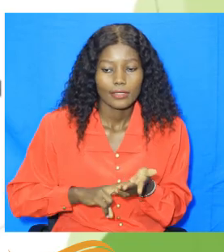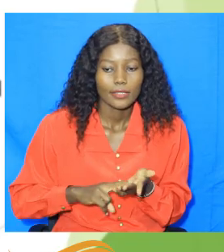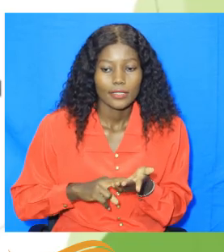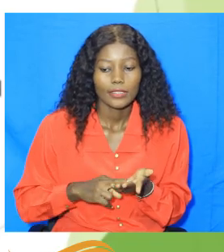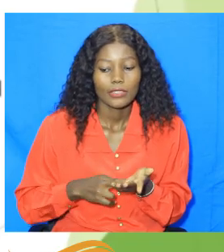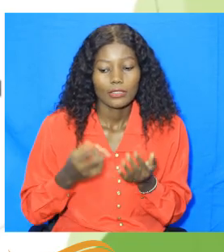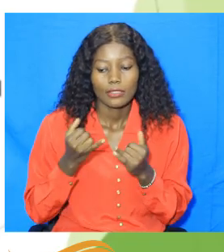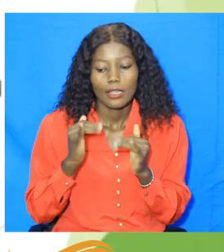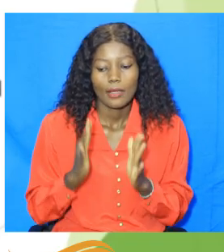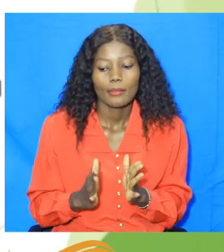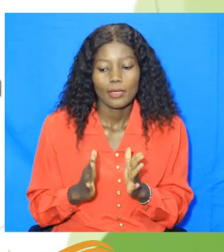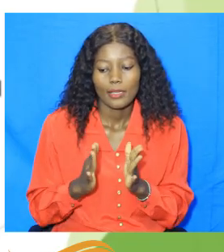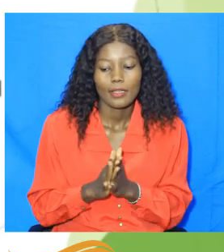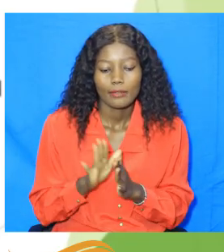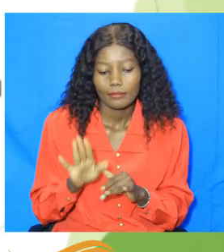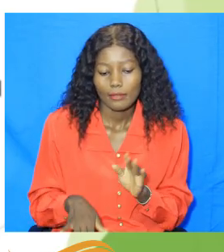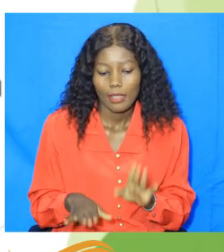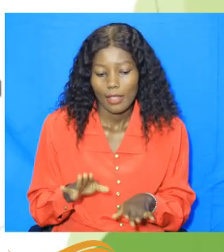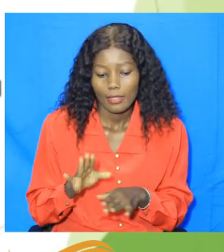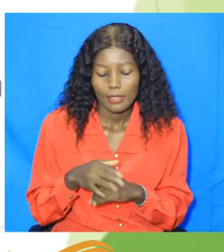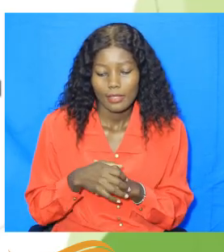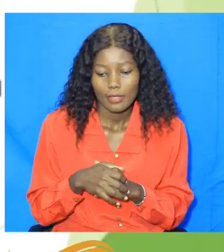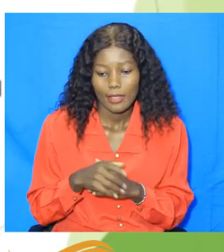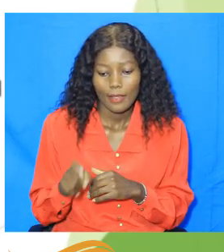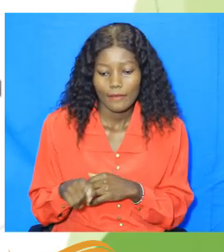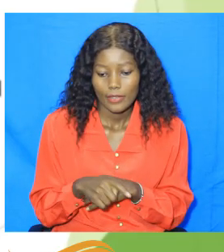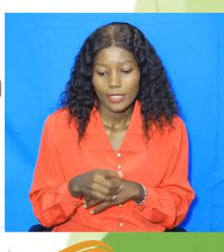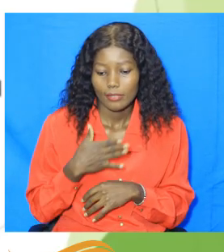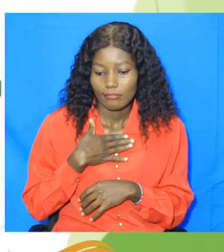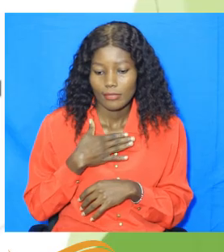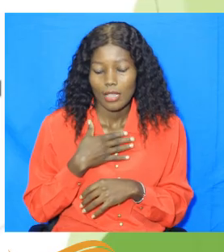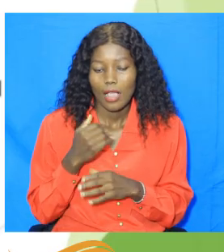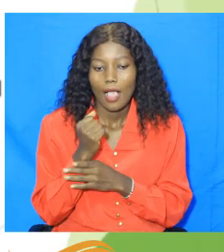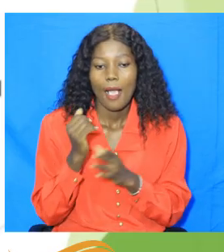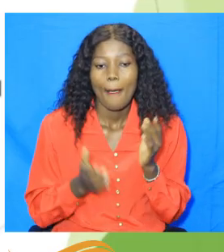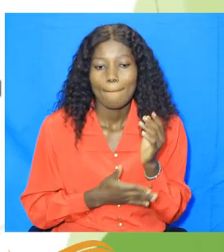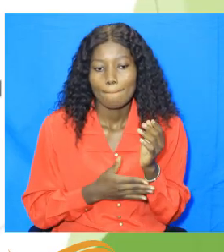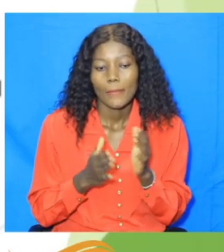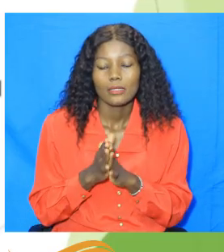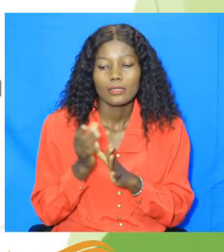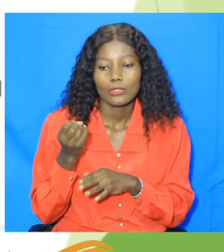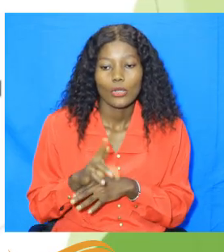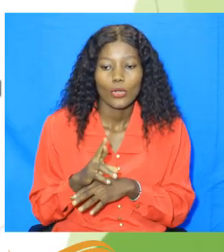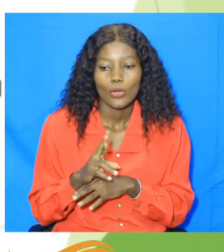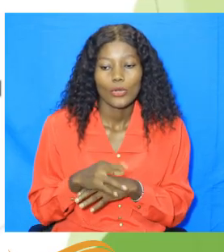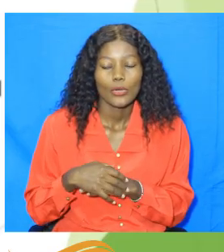An athlete stamping their feet, slapping their chest, their arms, or their karate gi, or